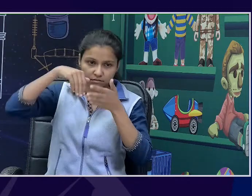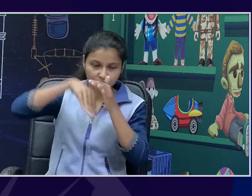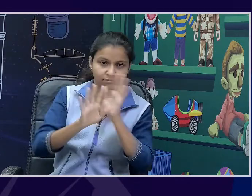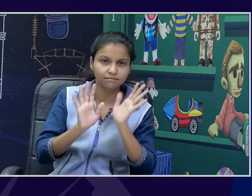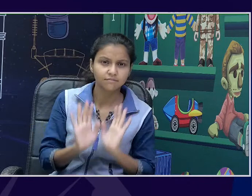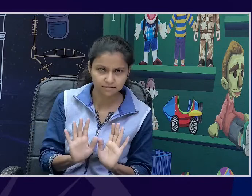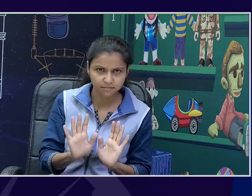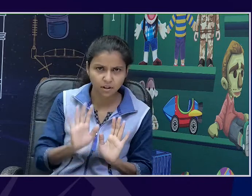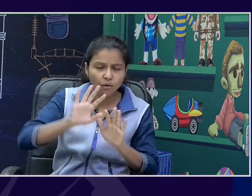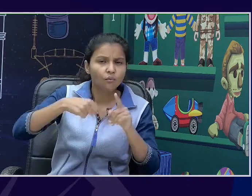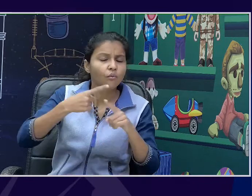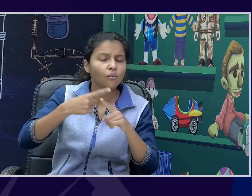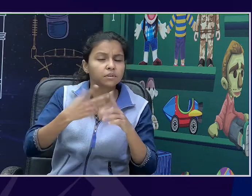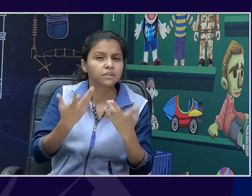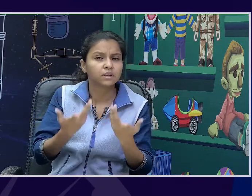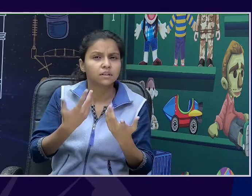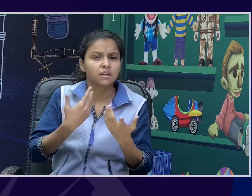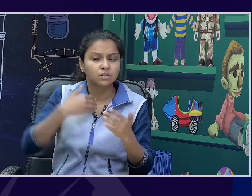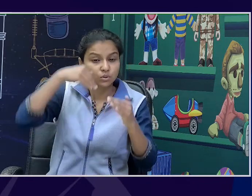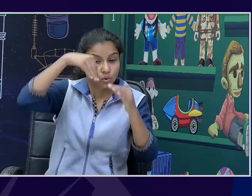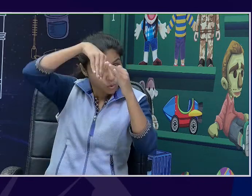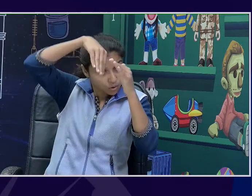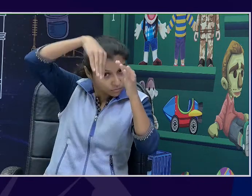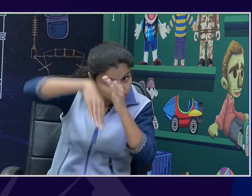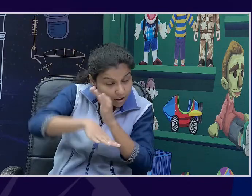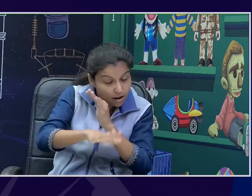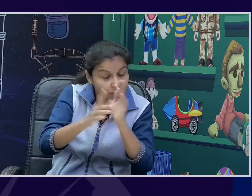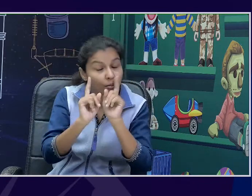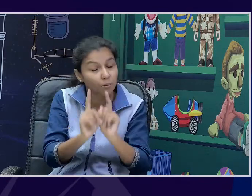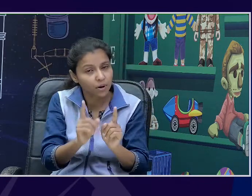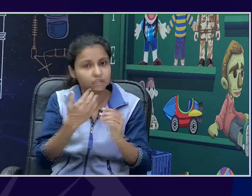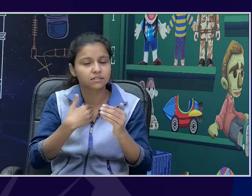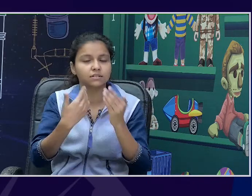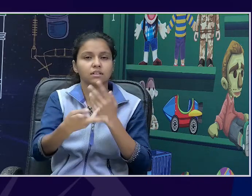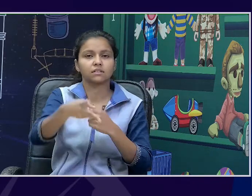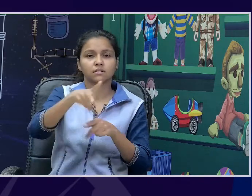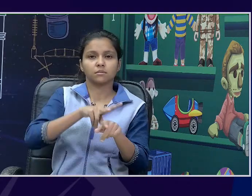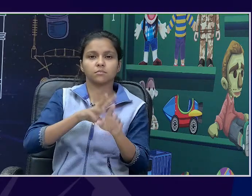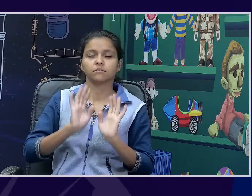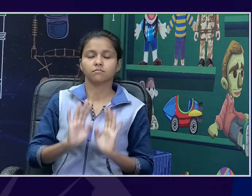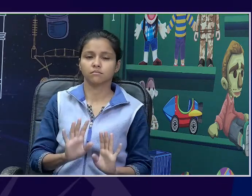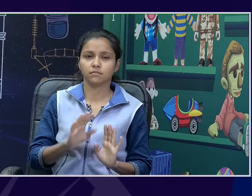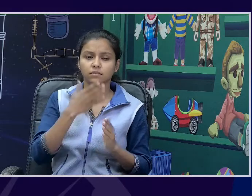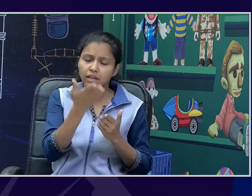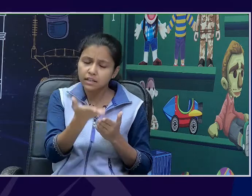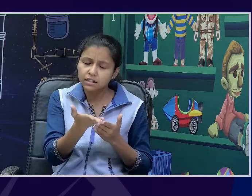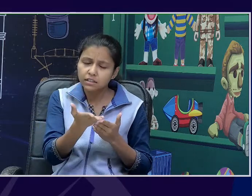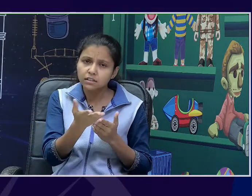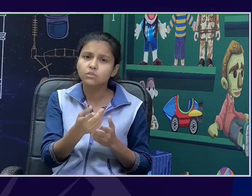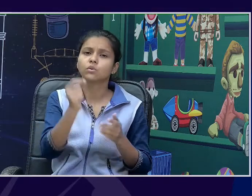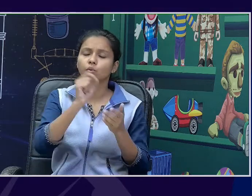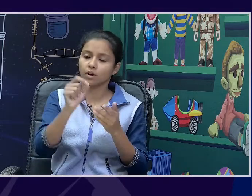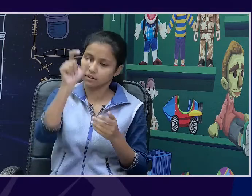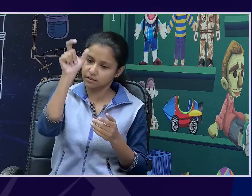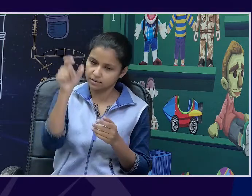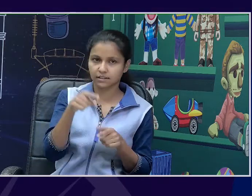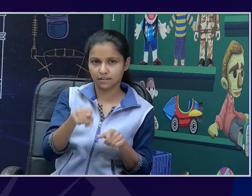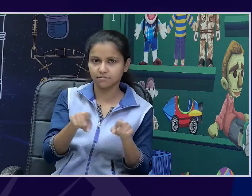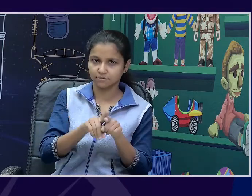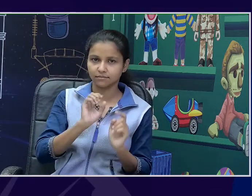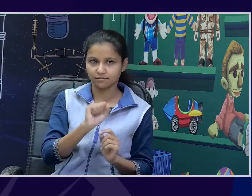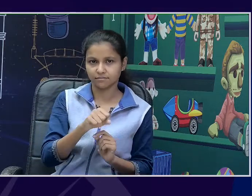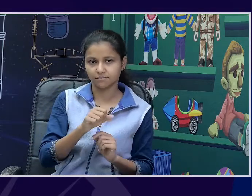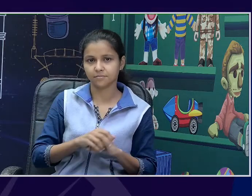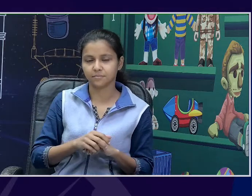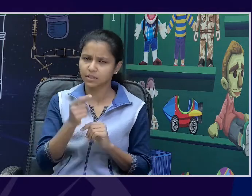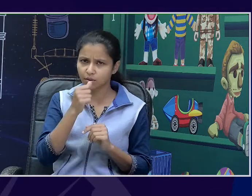inside. Okay. What happens is that it goes down, but due to the weight it comes up. Right. That is what happened with the writer also. He was thrown